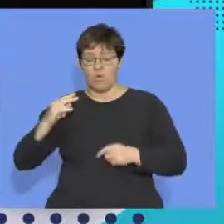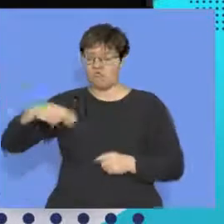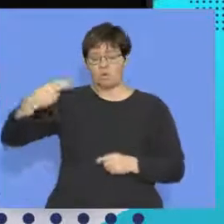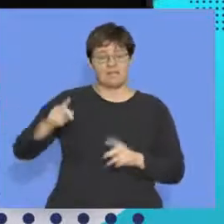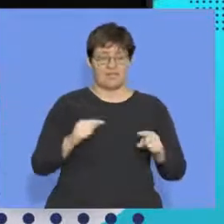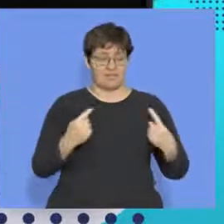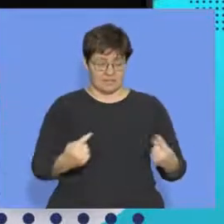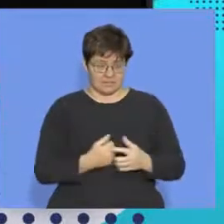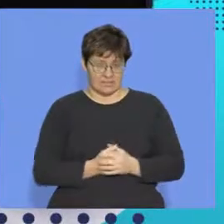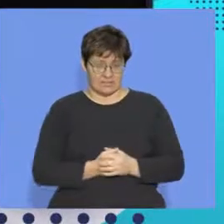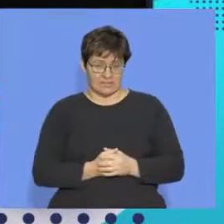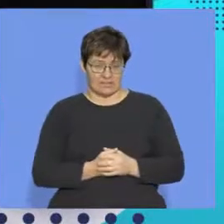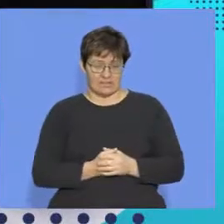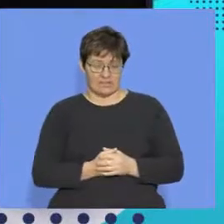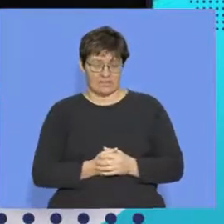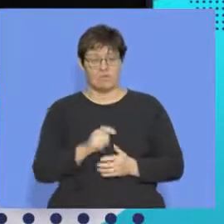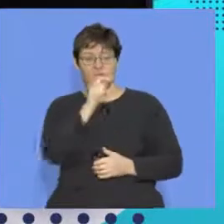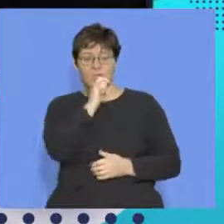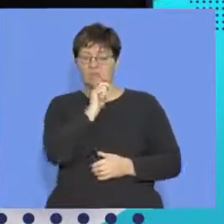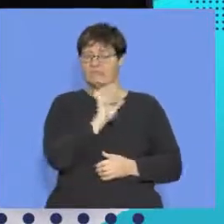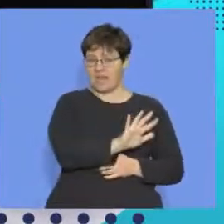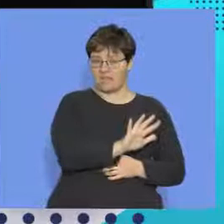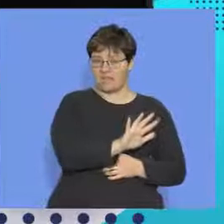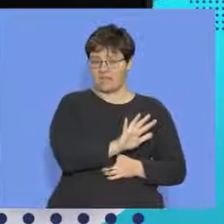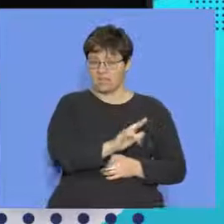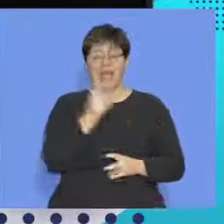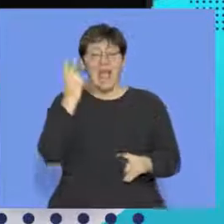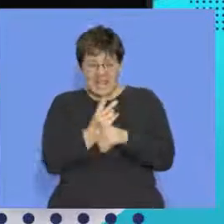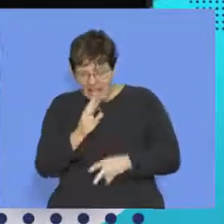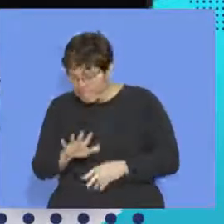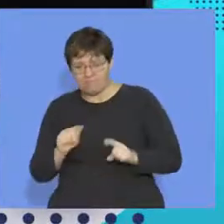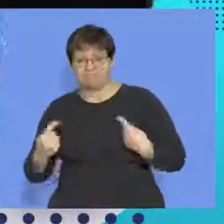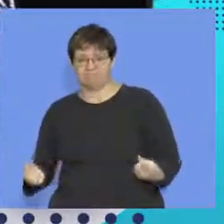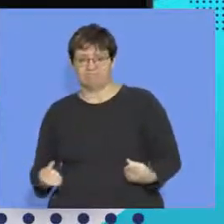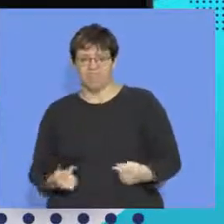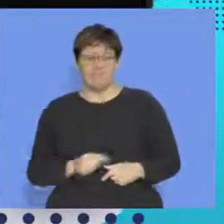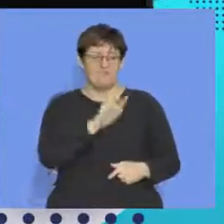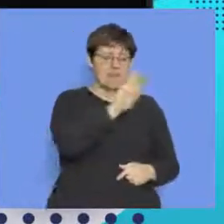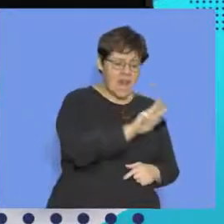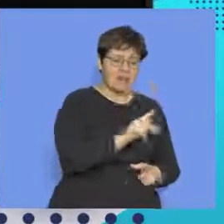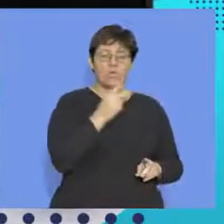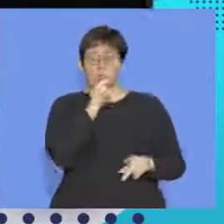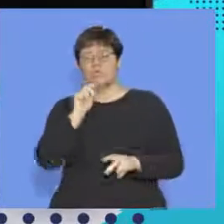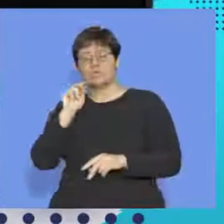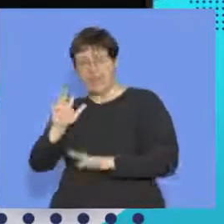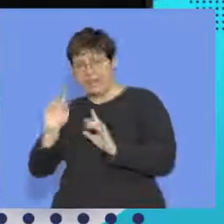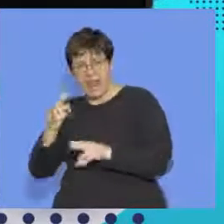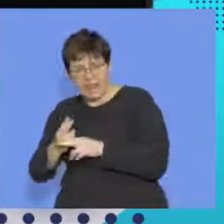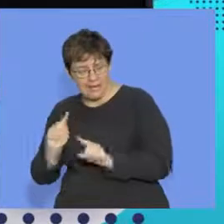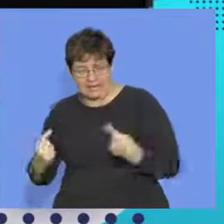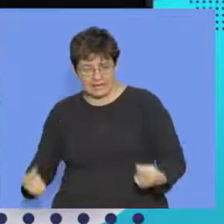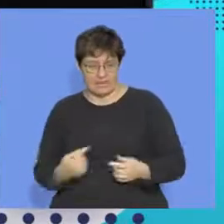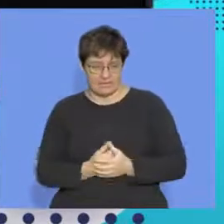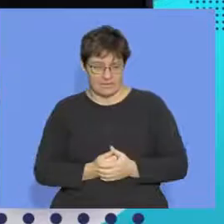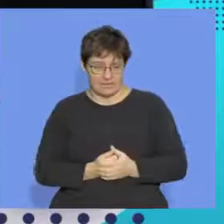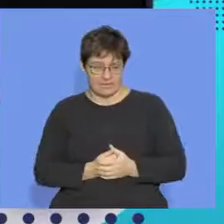repeat the digits. If I've used 5, I cannot use 5 again. If I've used 9, I cannot use 9 again. So you cannot repeat